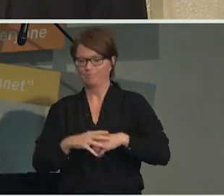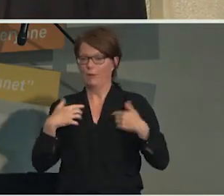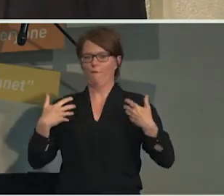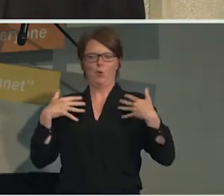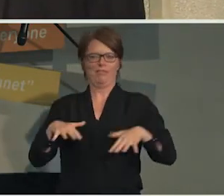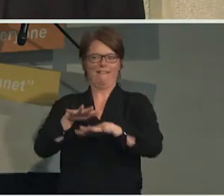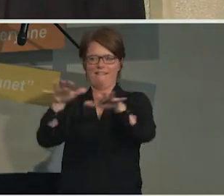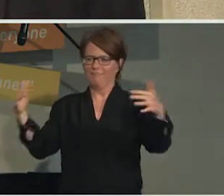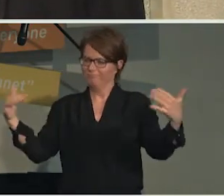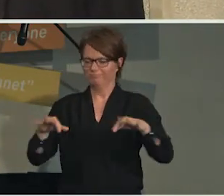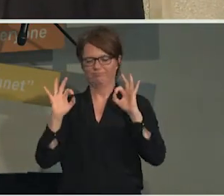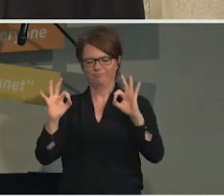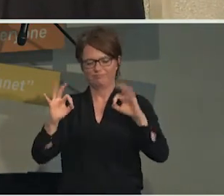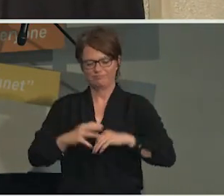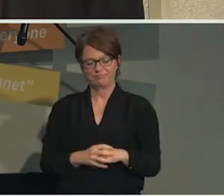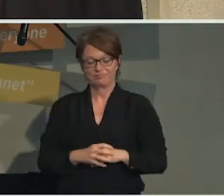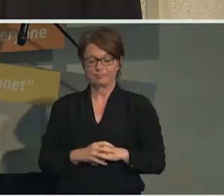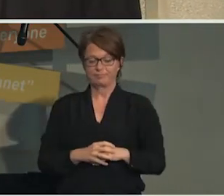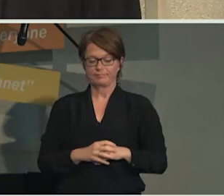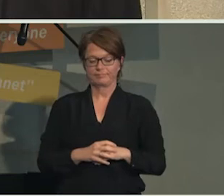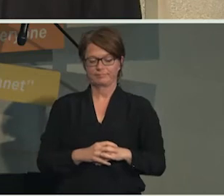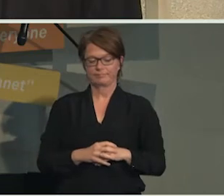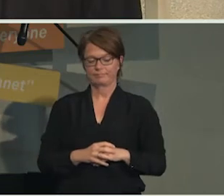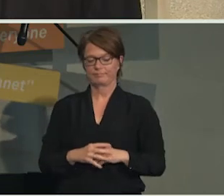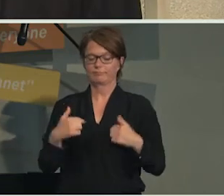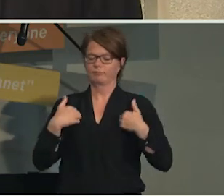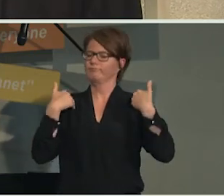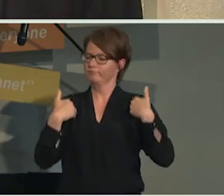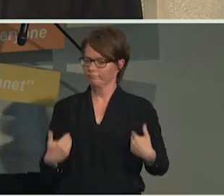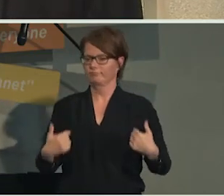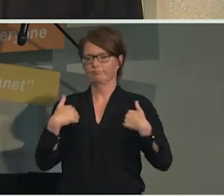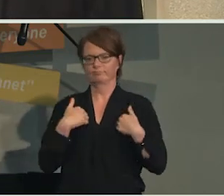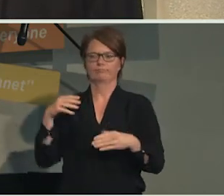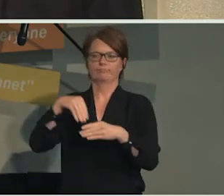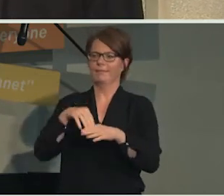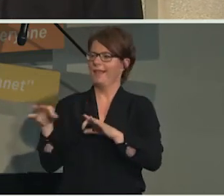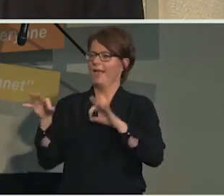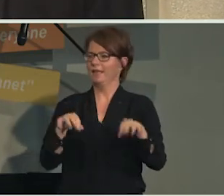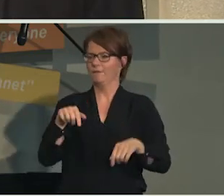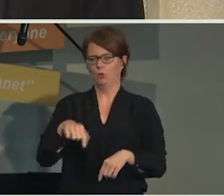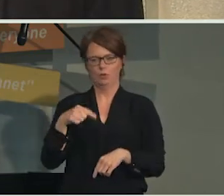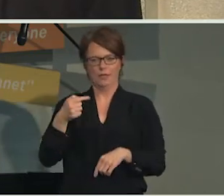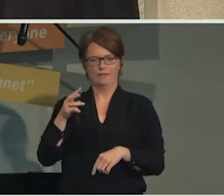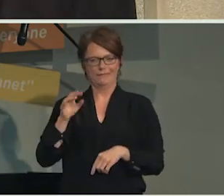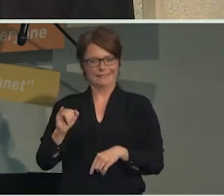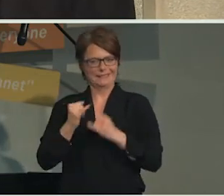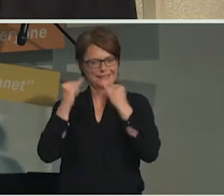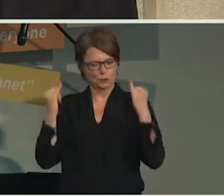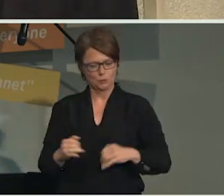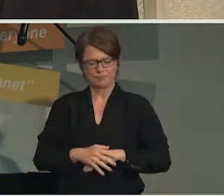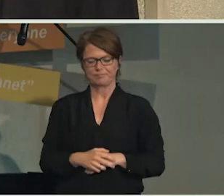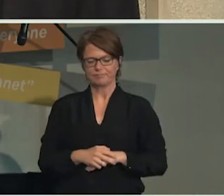in the Heinrich-Böll Foundation. And together with my dear colleague, Peggy Piesche, who is the referent in the Gunda